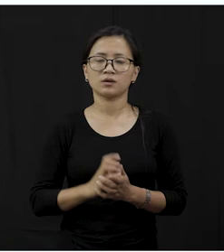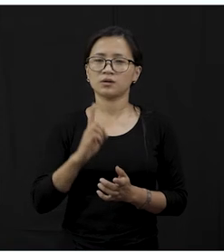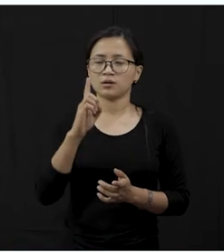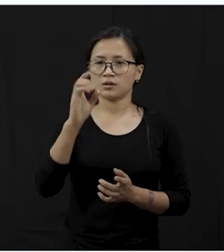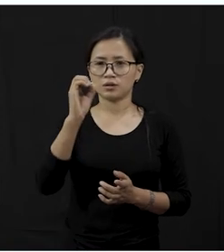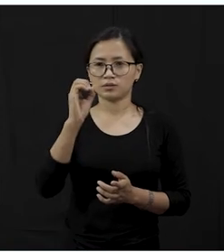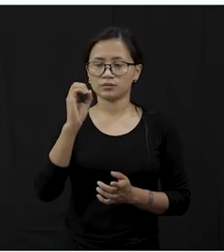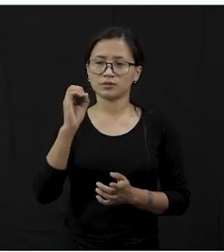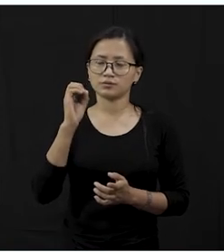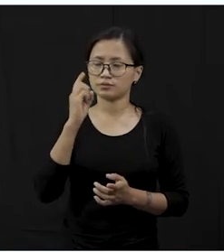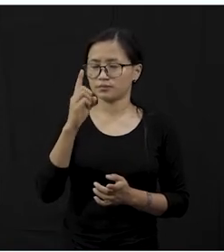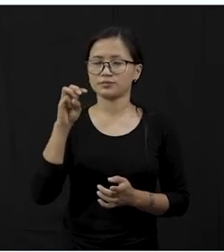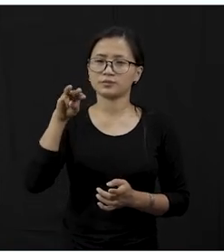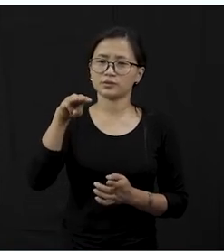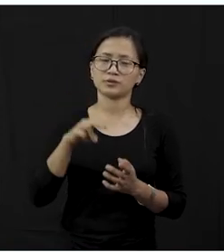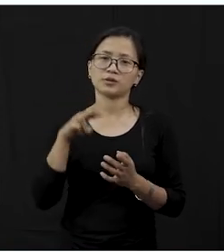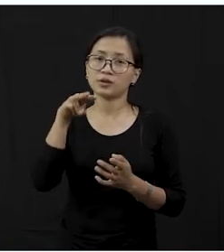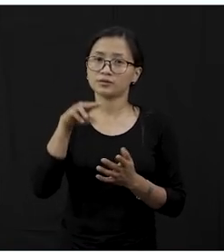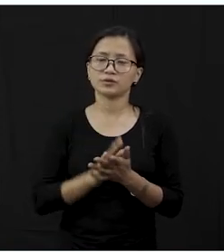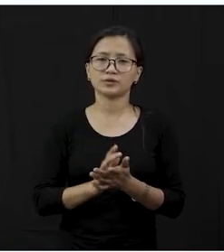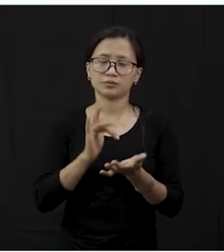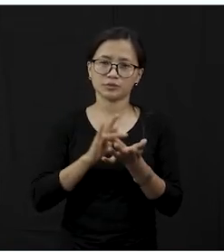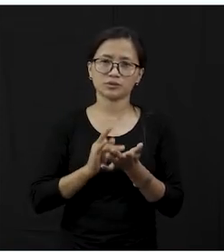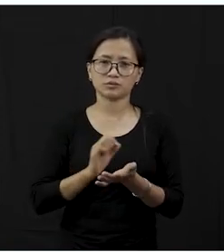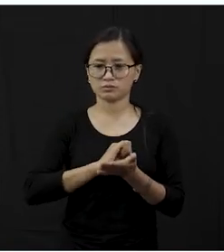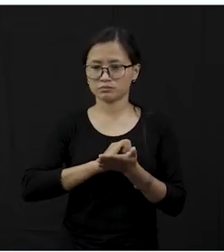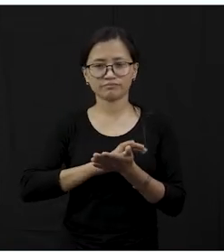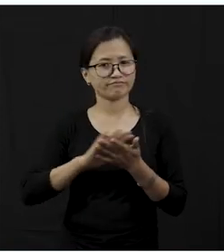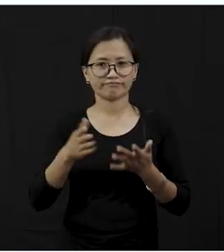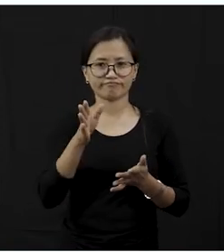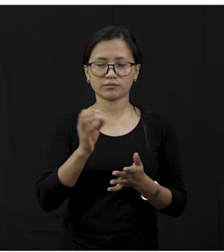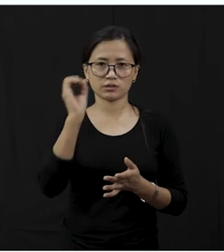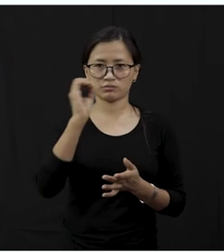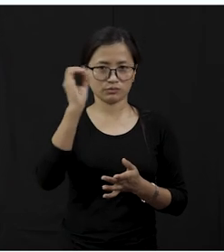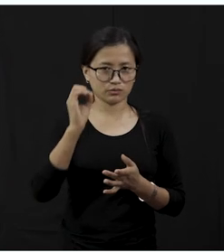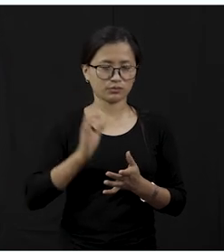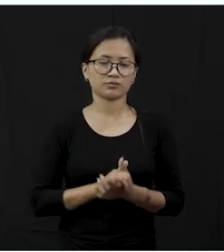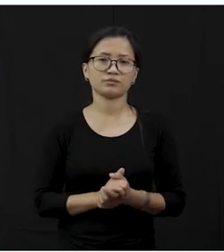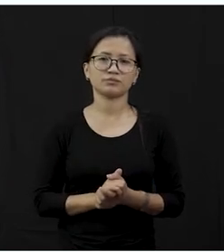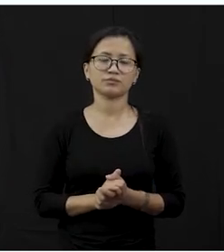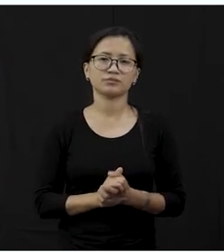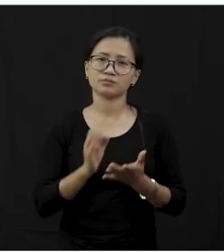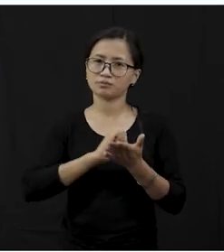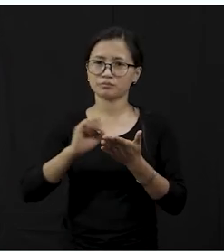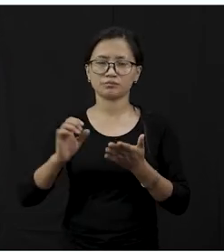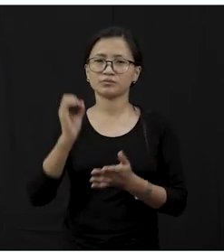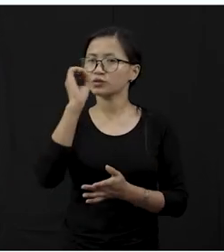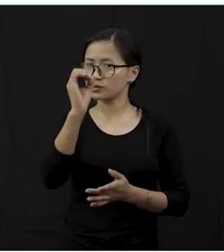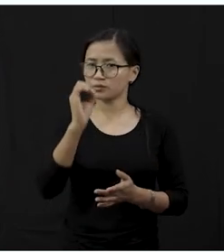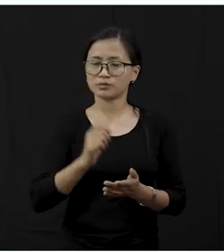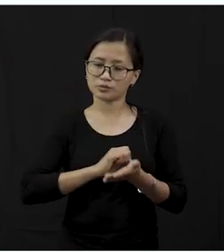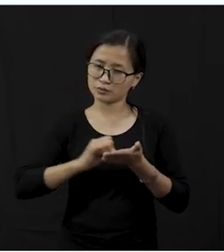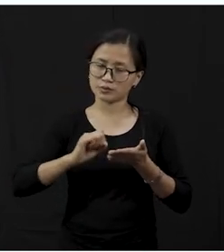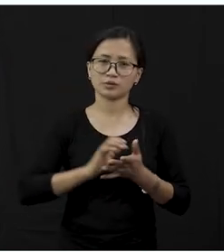it is blank, which you will write. Blank means nothing. Nothing means zero. So you will write zero in that